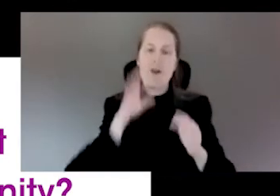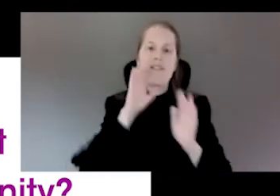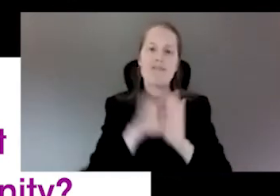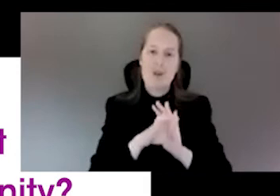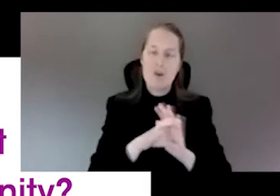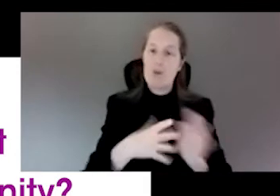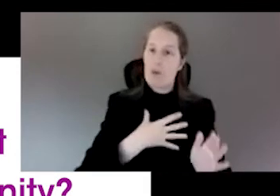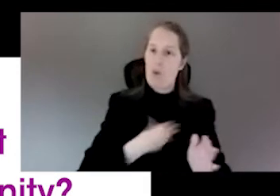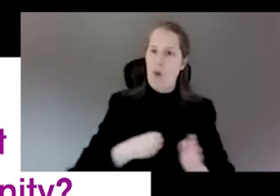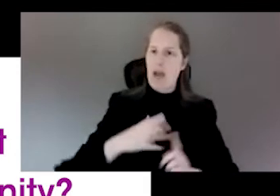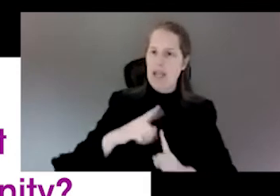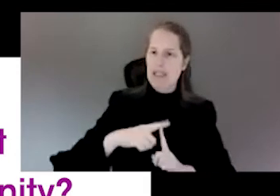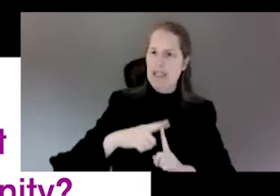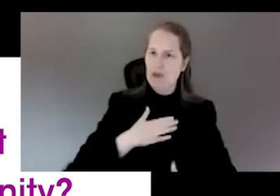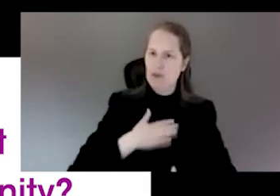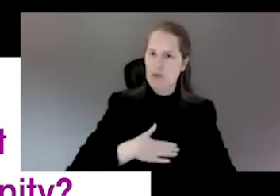t-shirt.